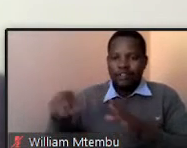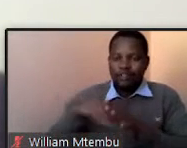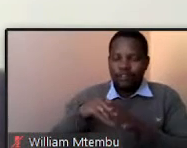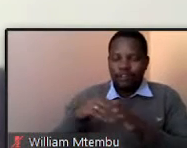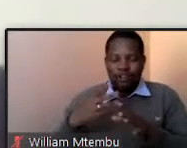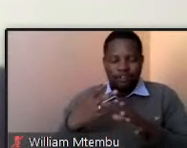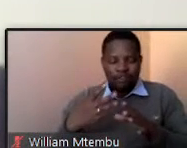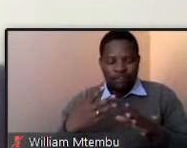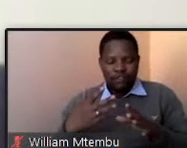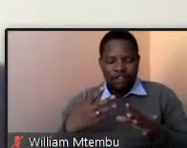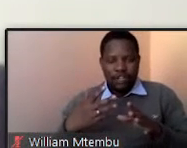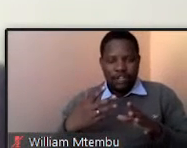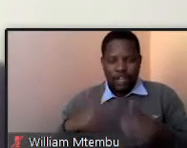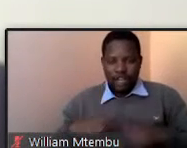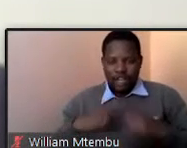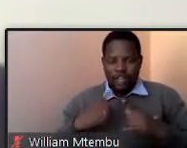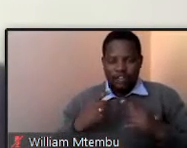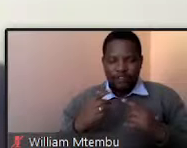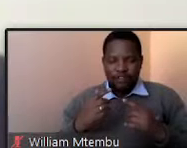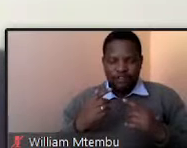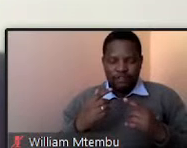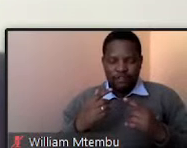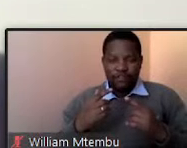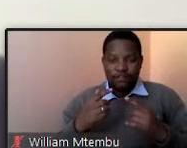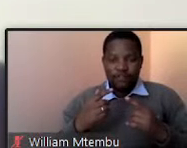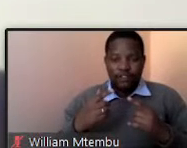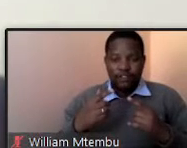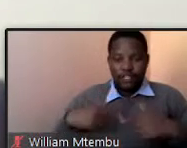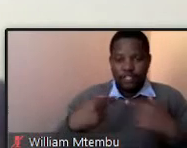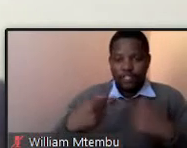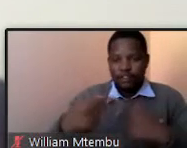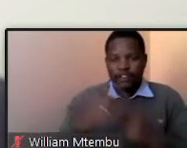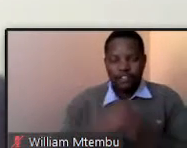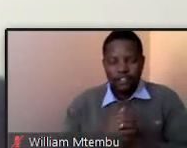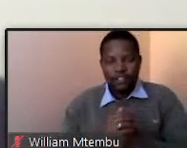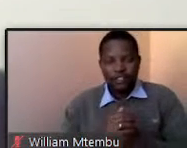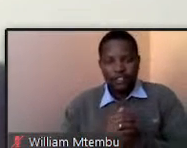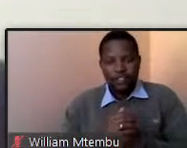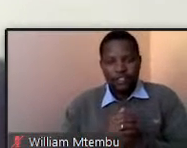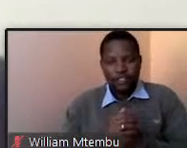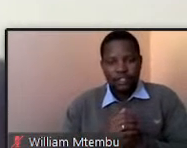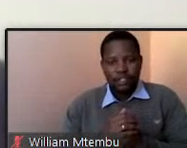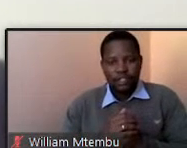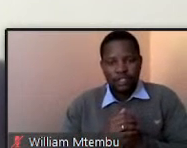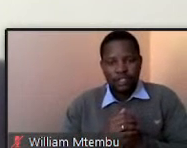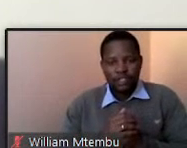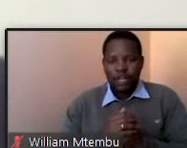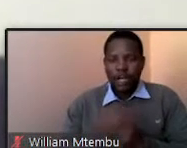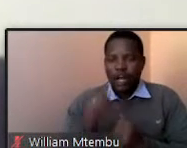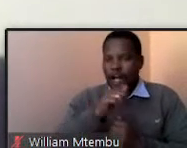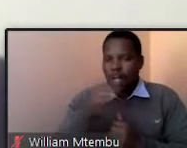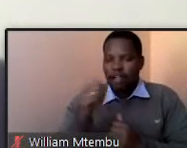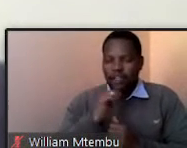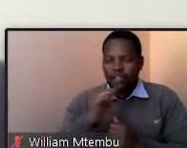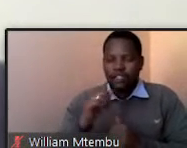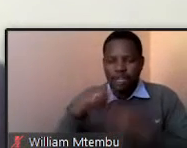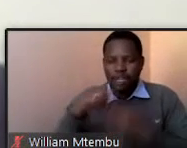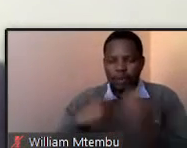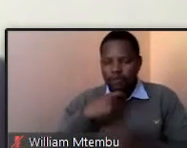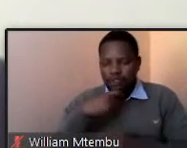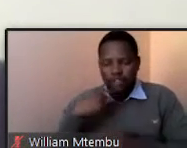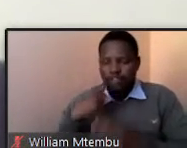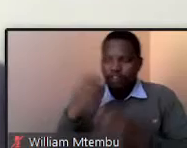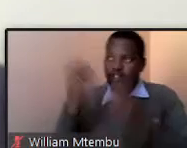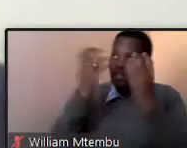lifestyle. And there was also another a comment on drought and climate